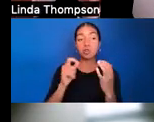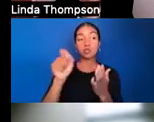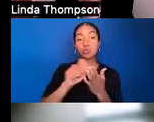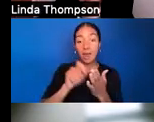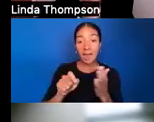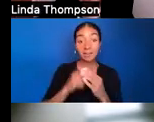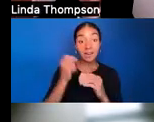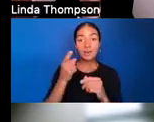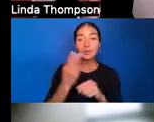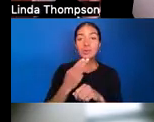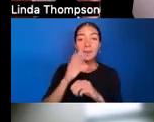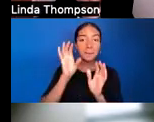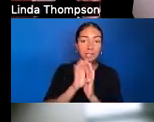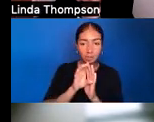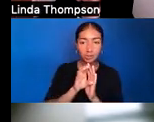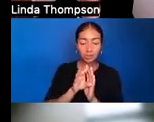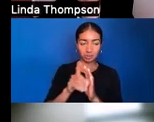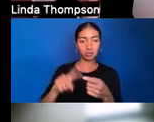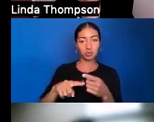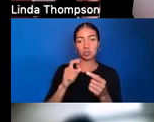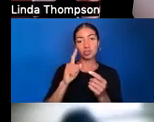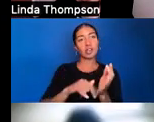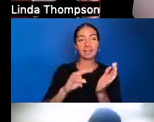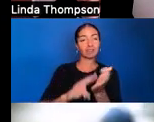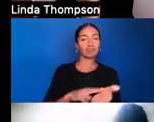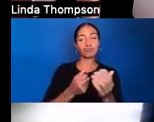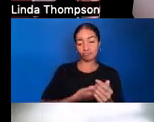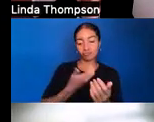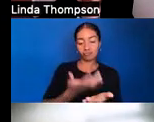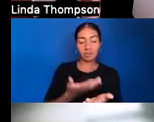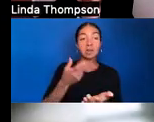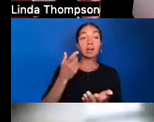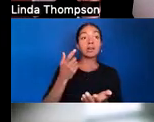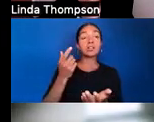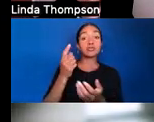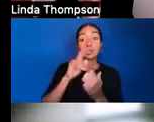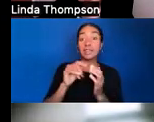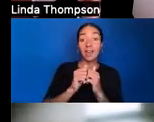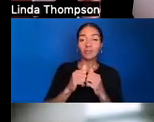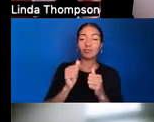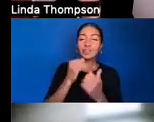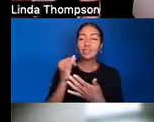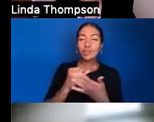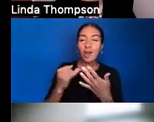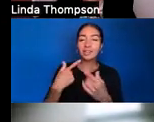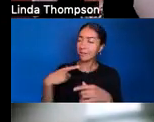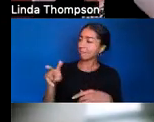picture. I want you to check in with a drawing. And I was like, what?